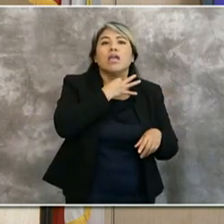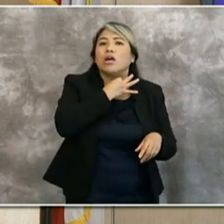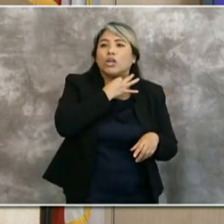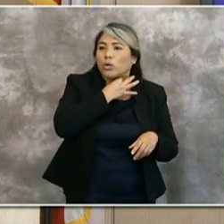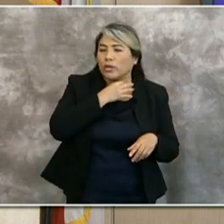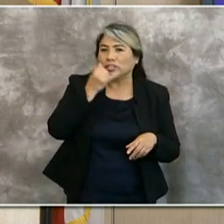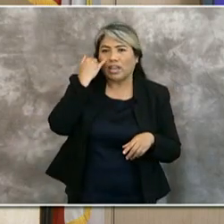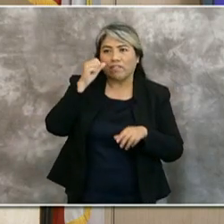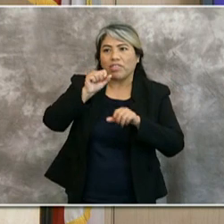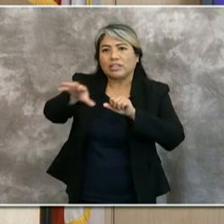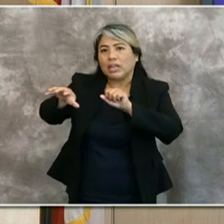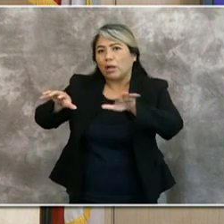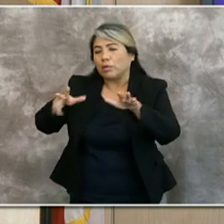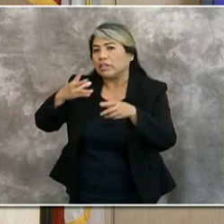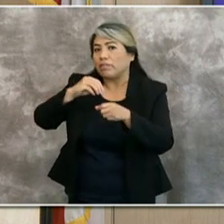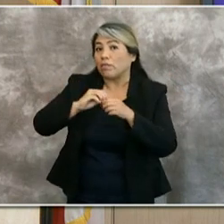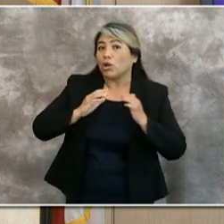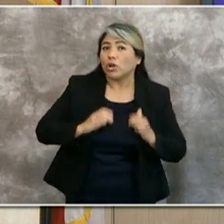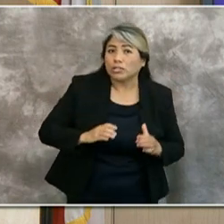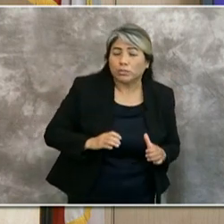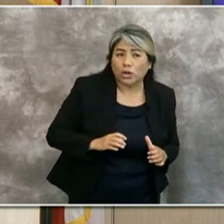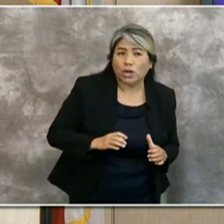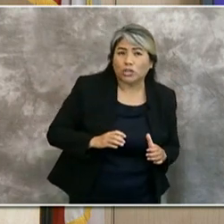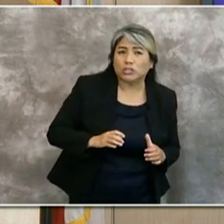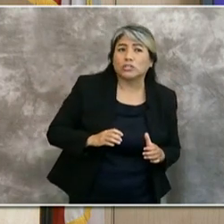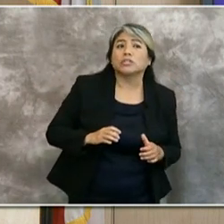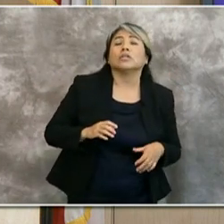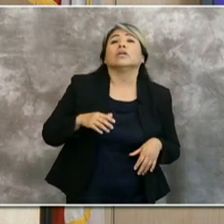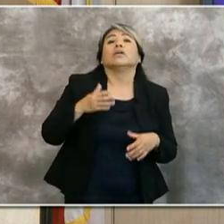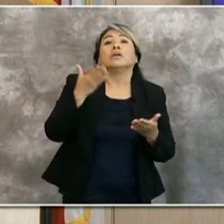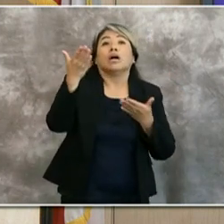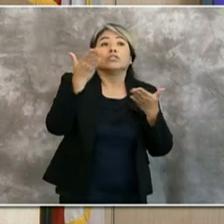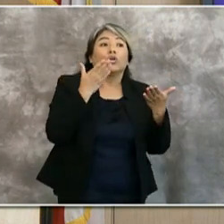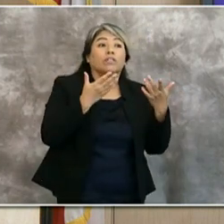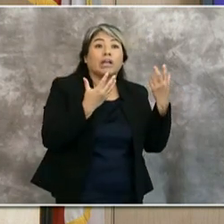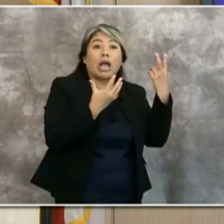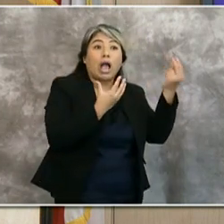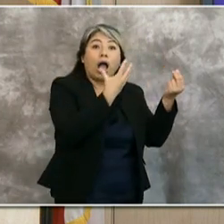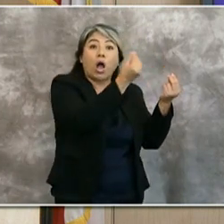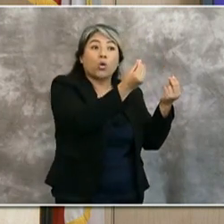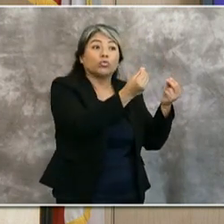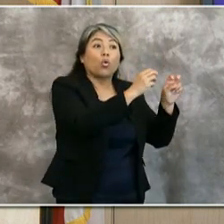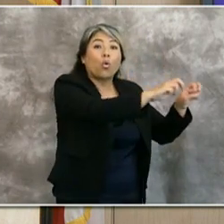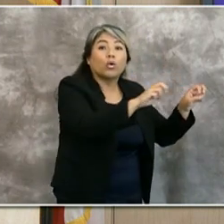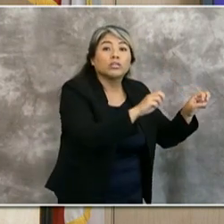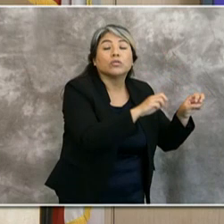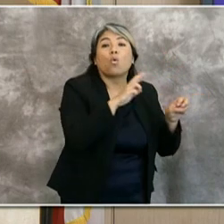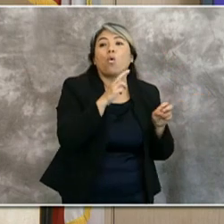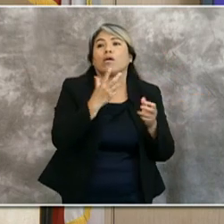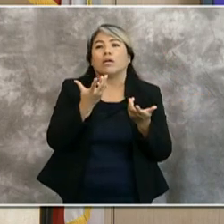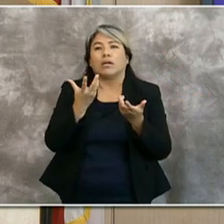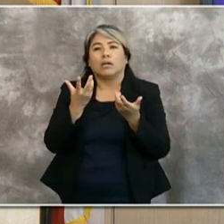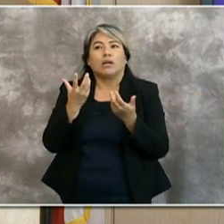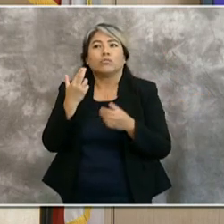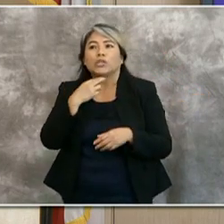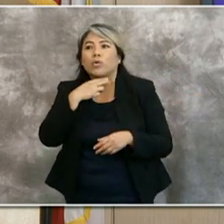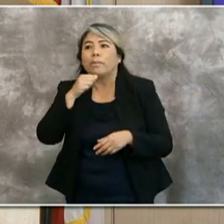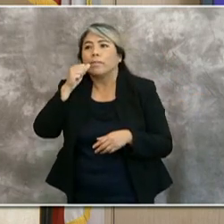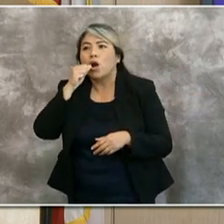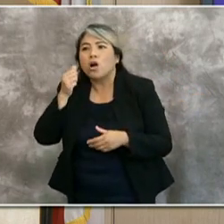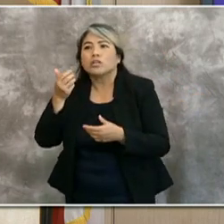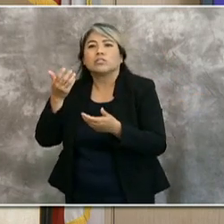curious whether these outbreaks involve customers who were being served outdoors, or is it more common for outbreaks at restaurants,